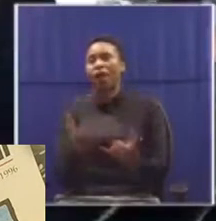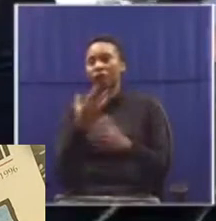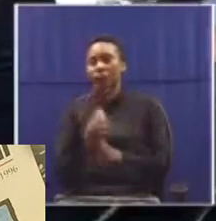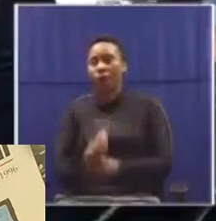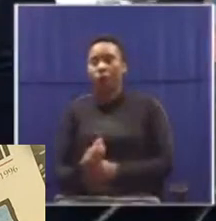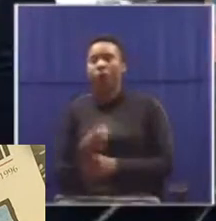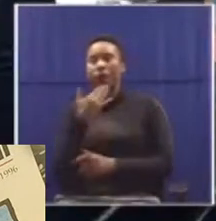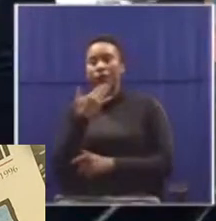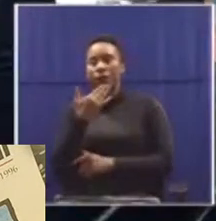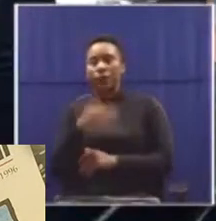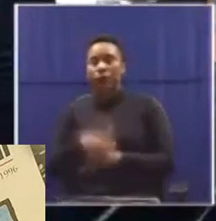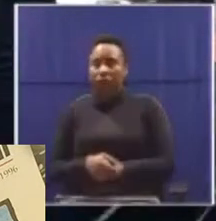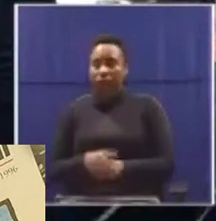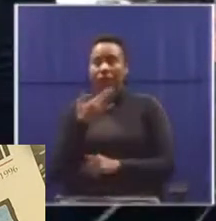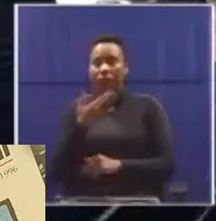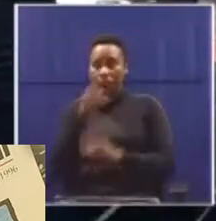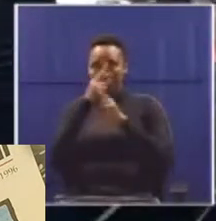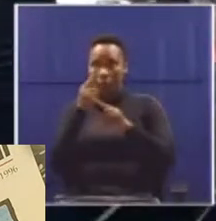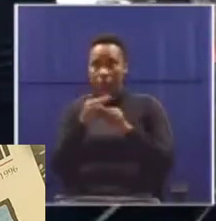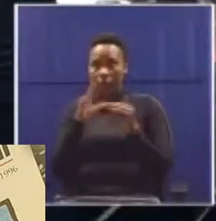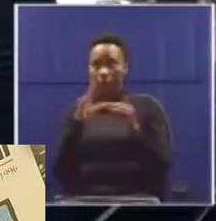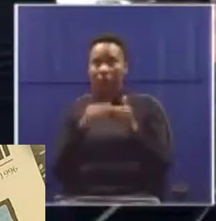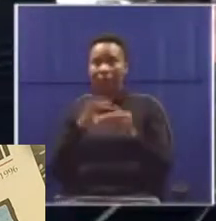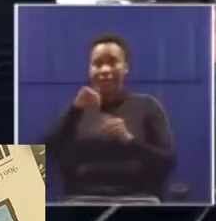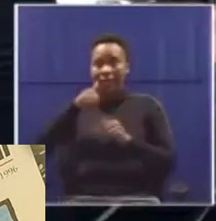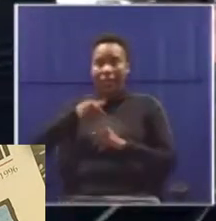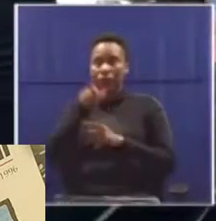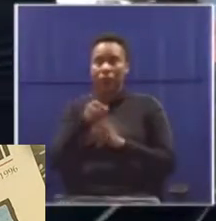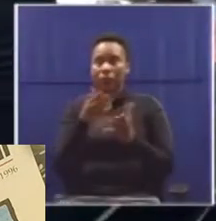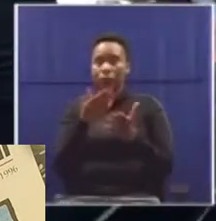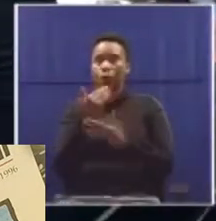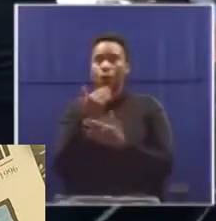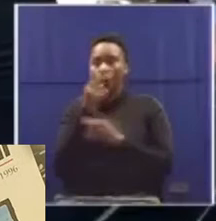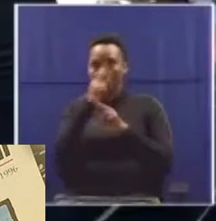member the next speaker is The Honorable Aaron